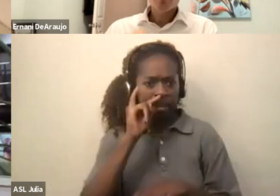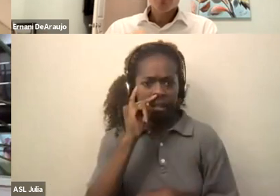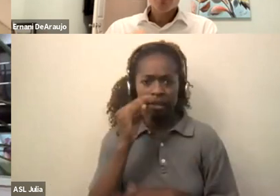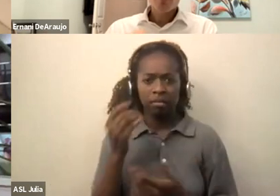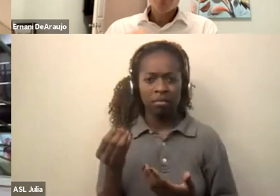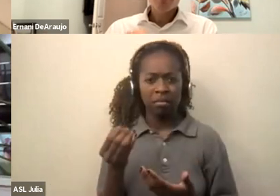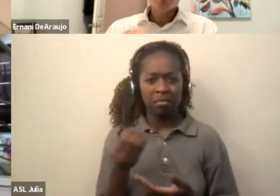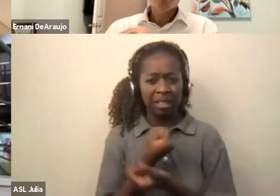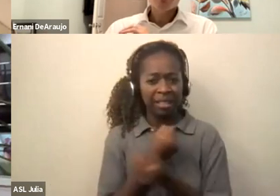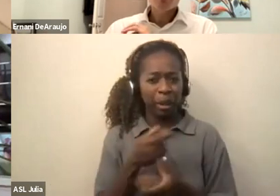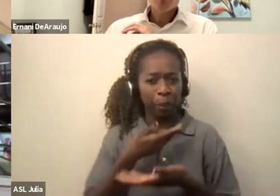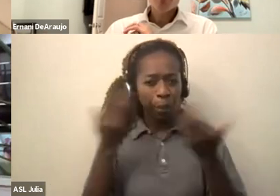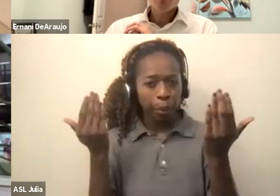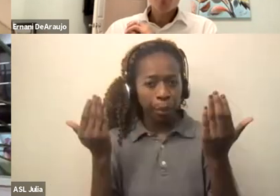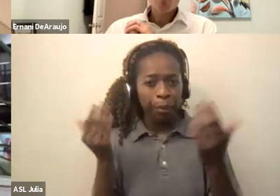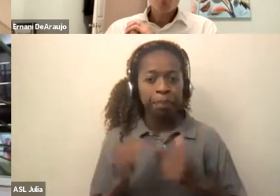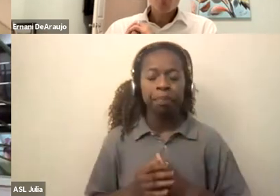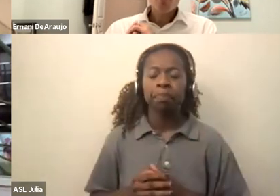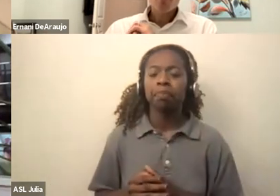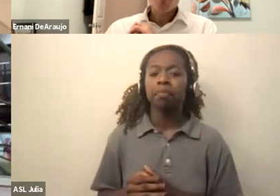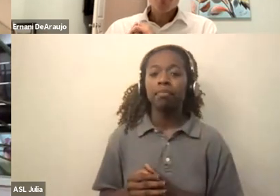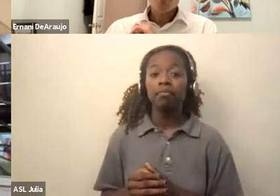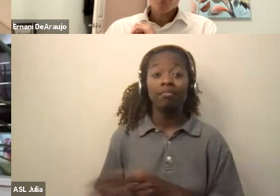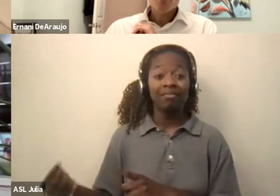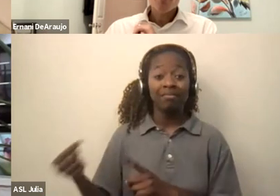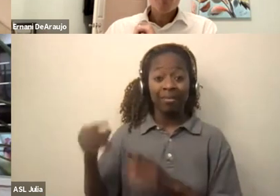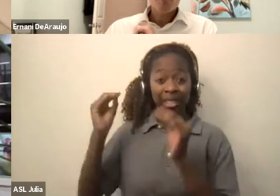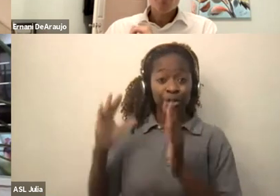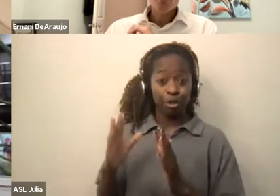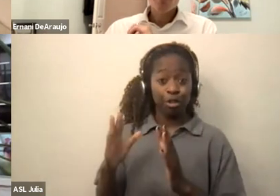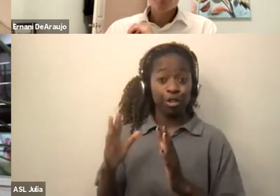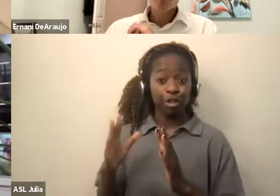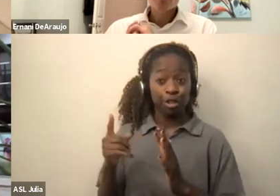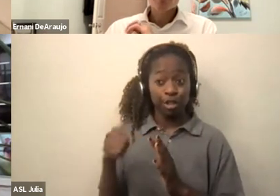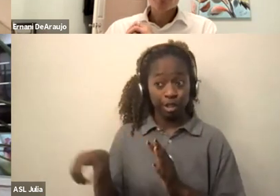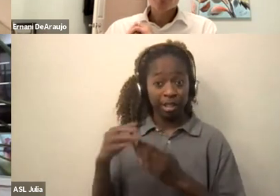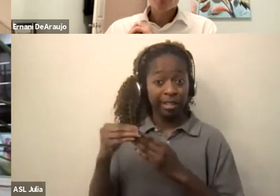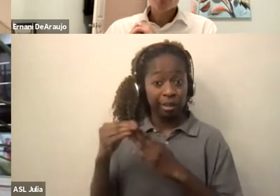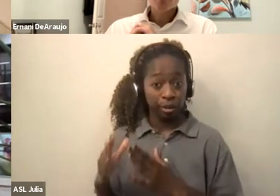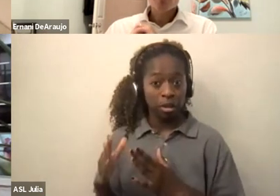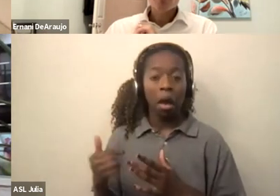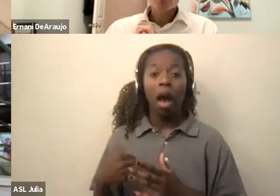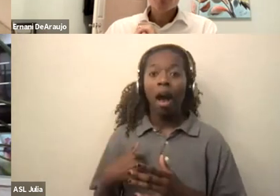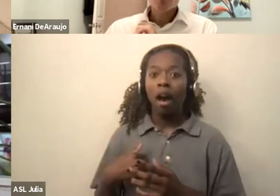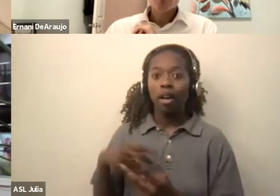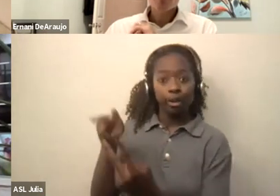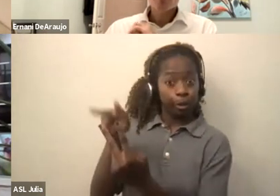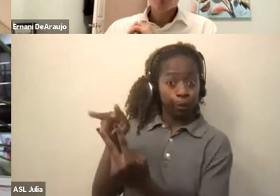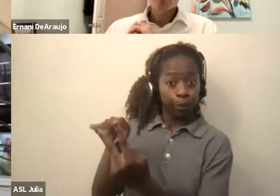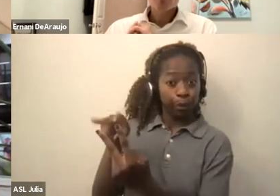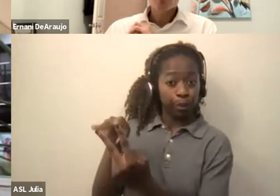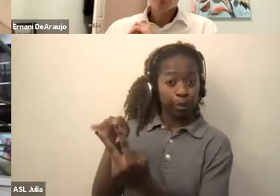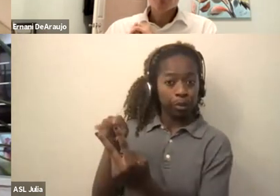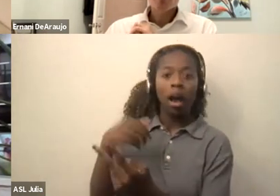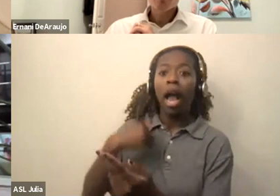over there um going back to the teacher leaders i actually knew both the teacher leaders from last